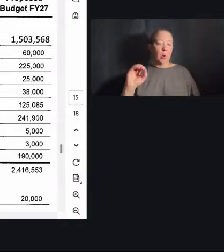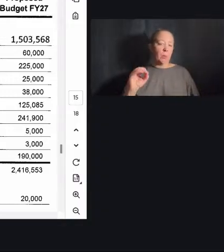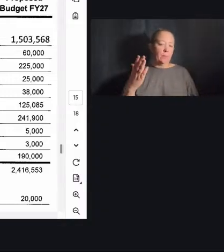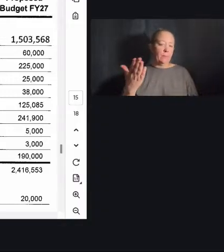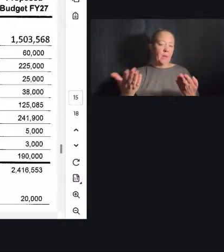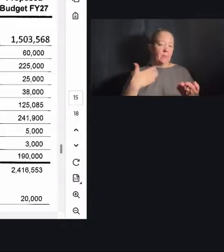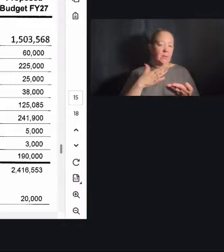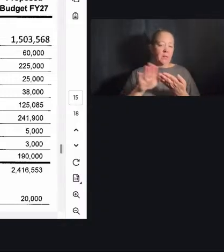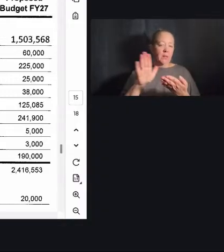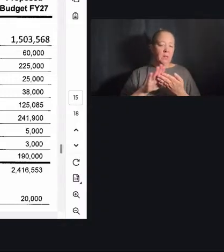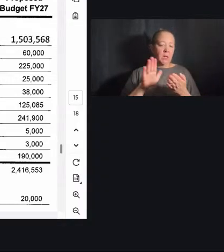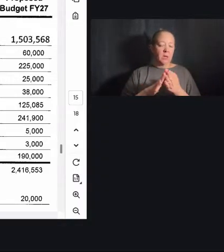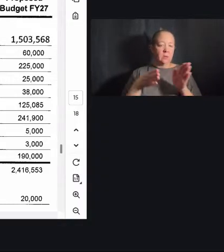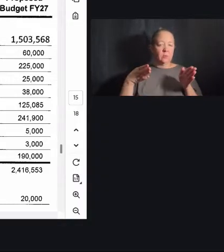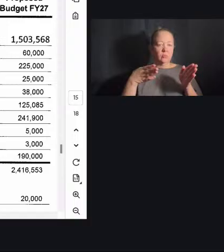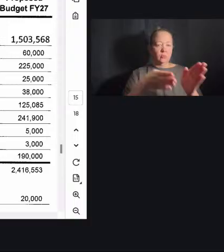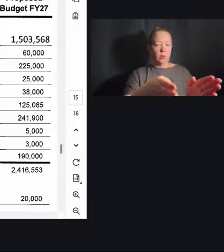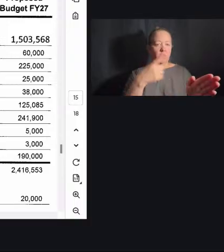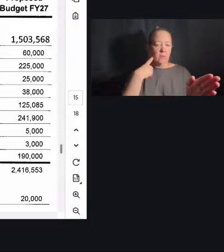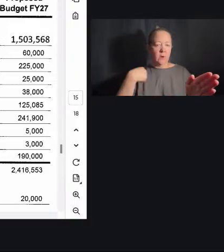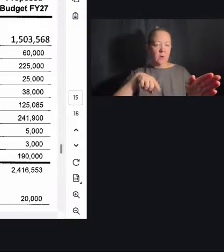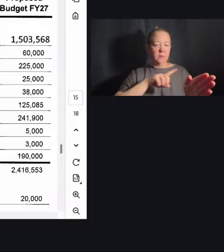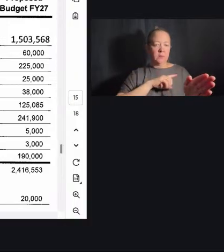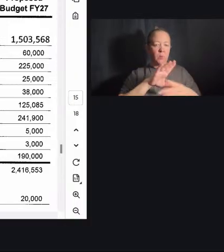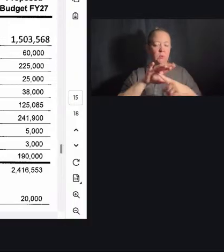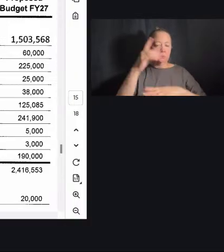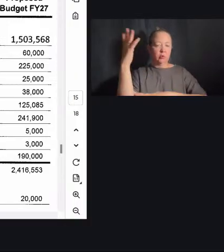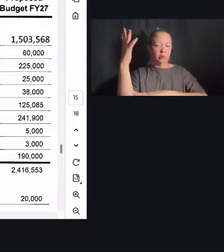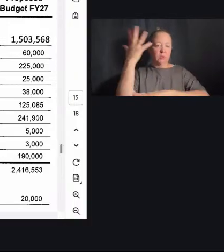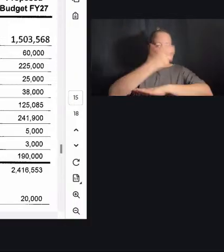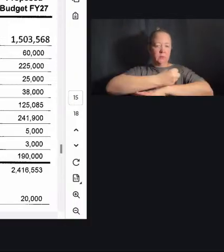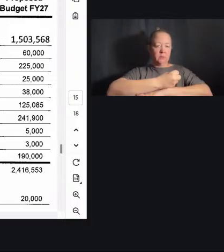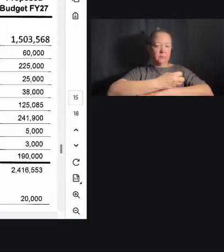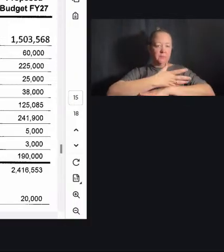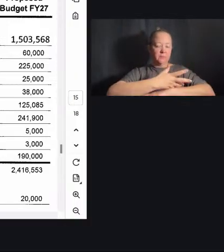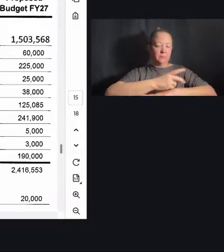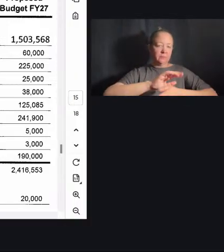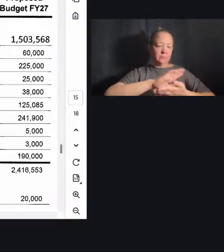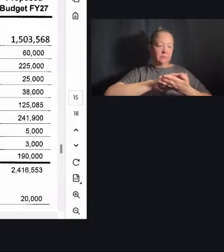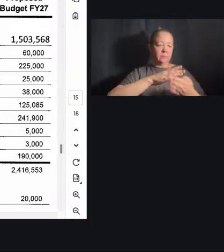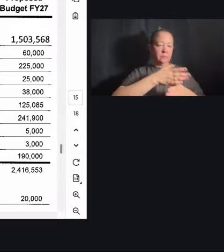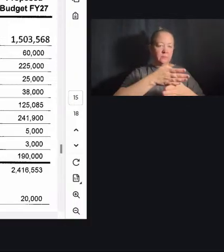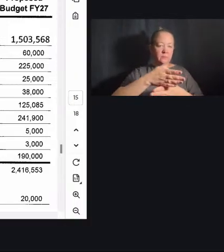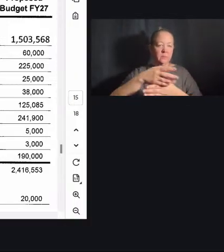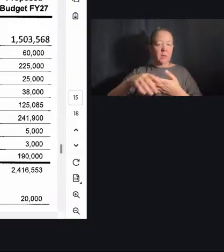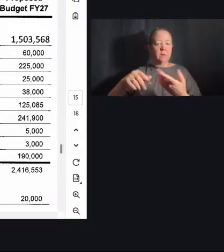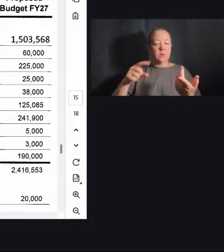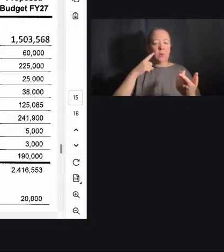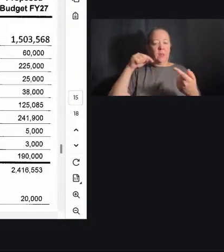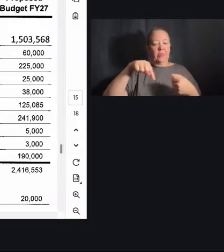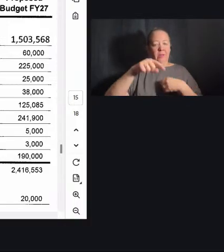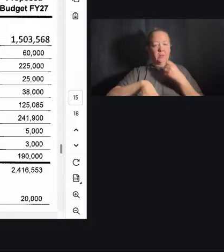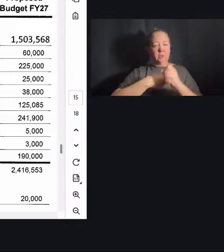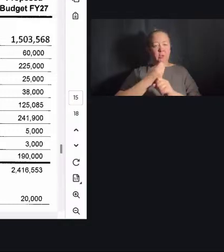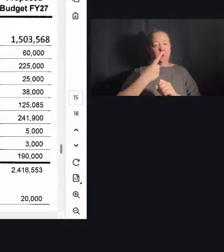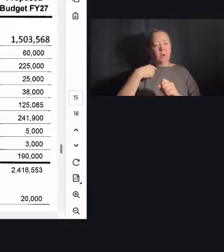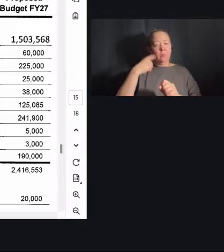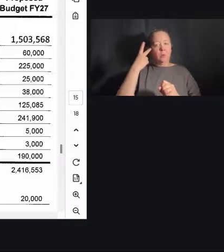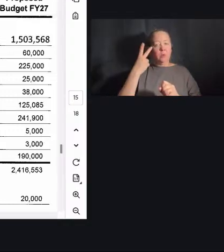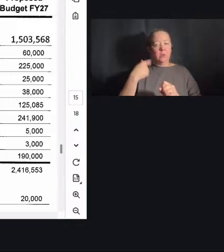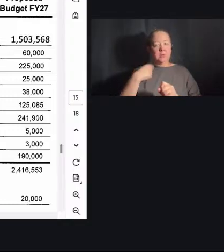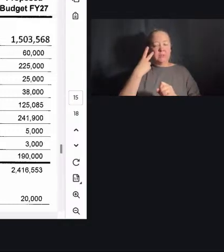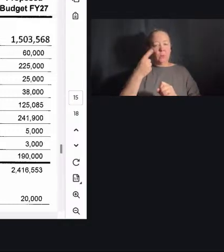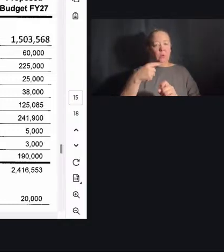Right, because I'm looking at the actuals for this year. It's half of what was budgeted for this year. So,